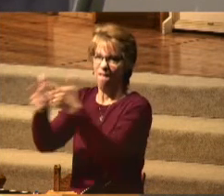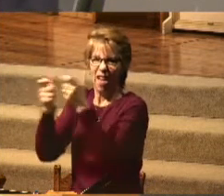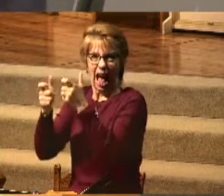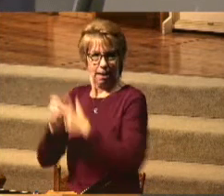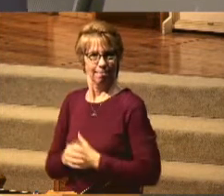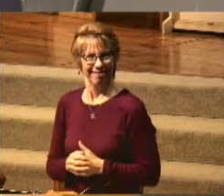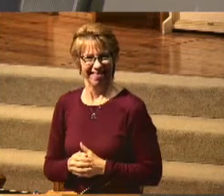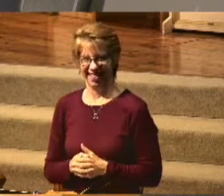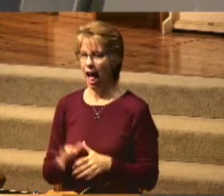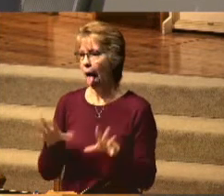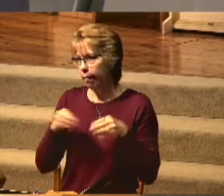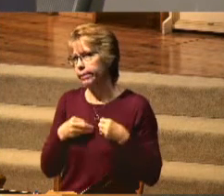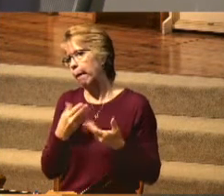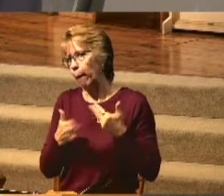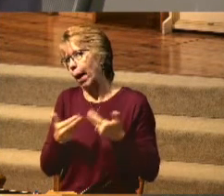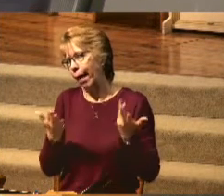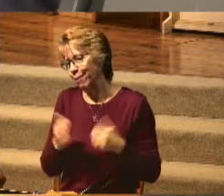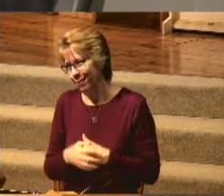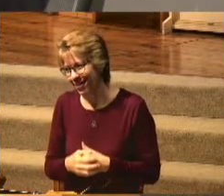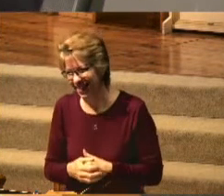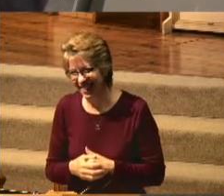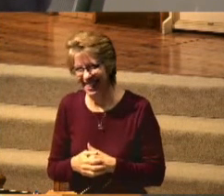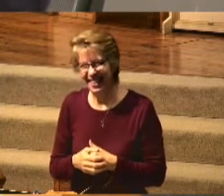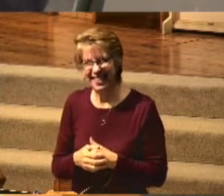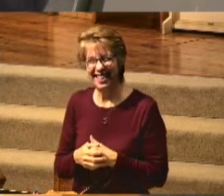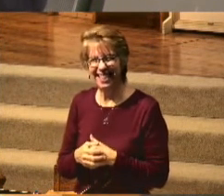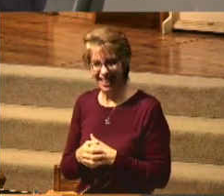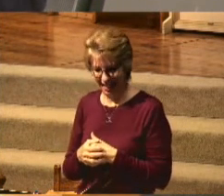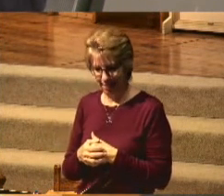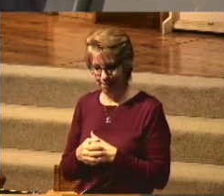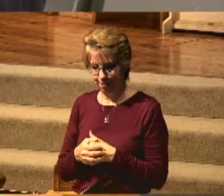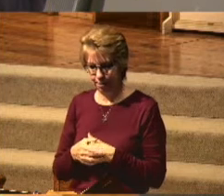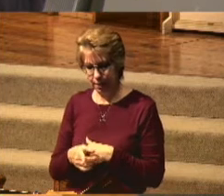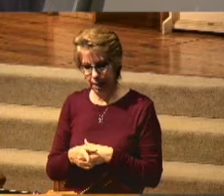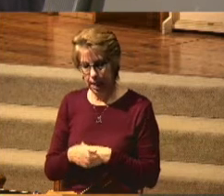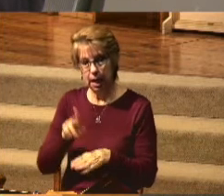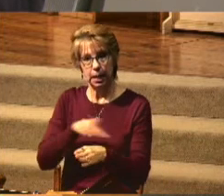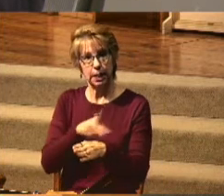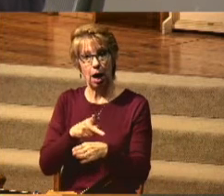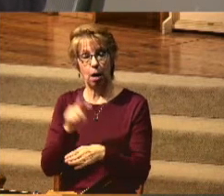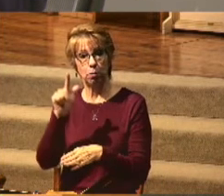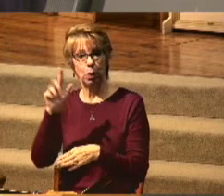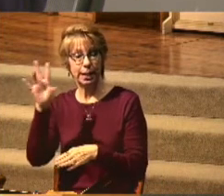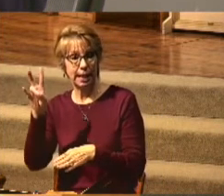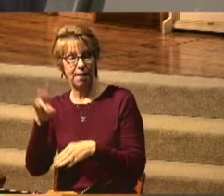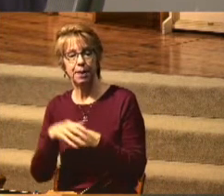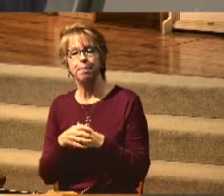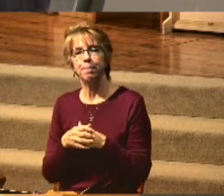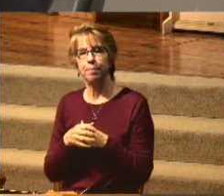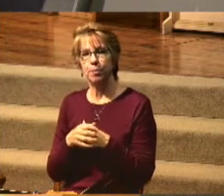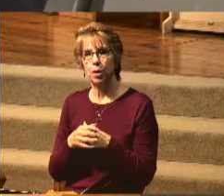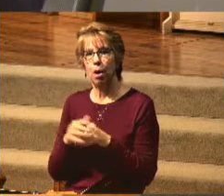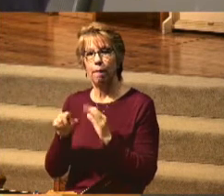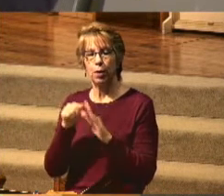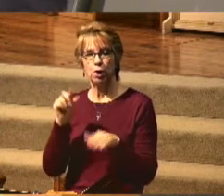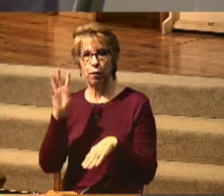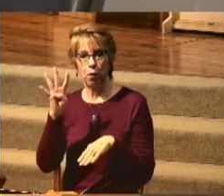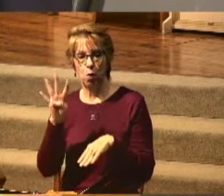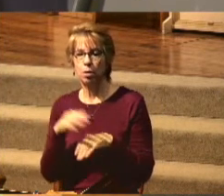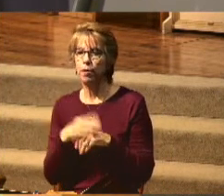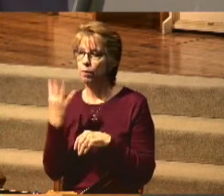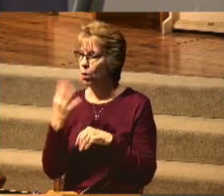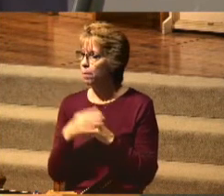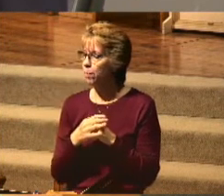what we can get, right? He said again in Psalm 27:4, one thing